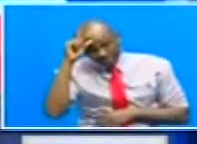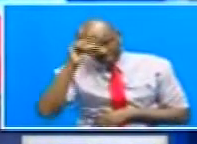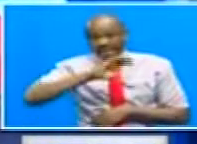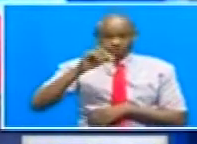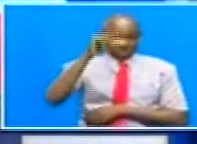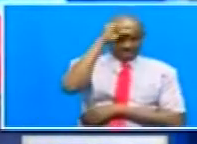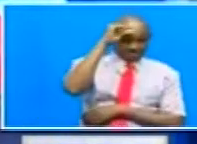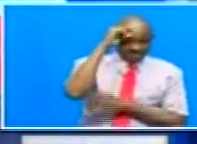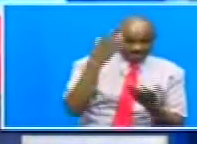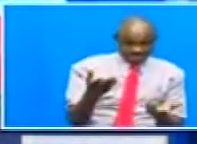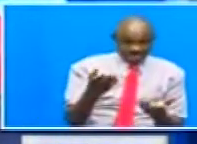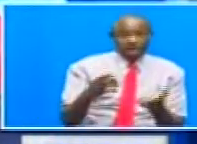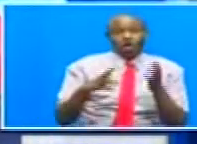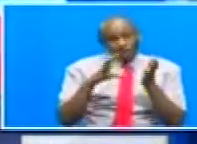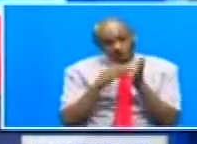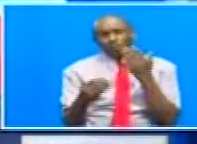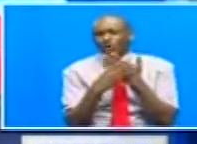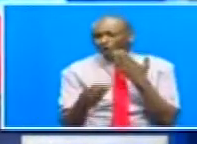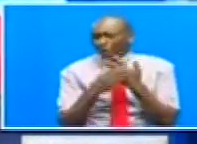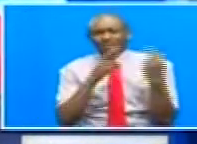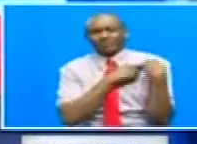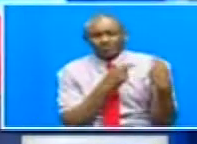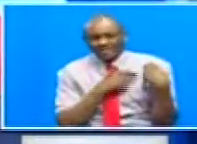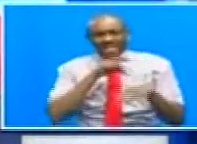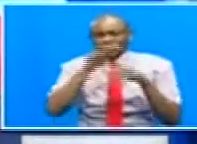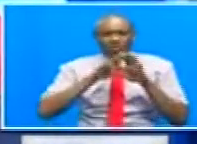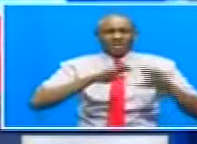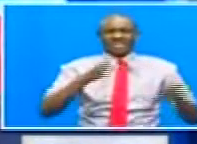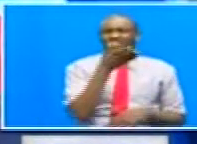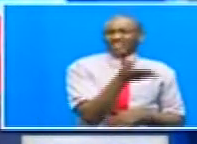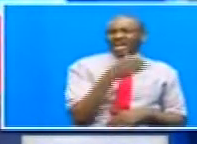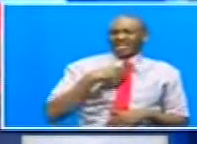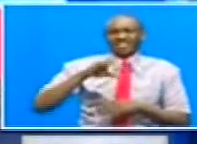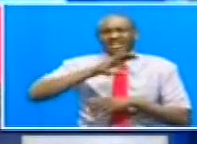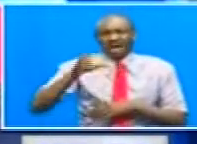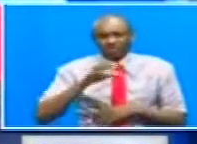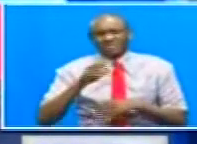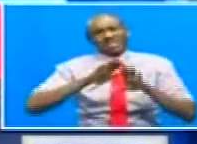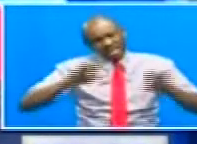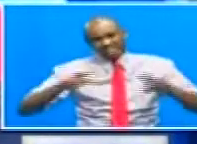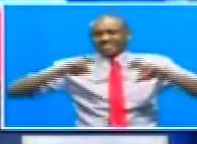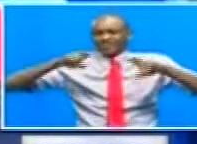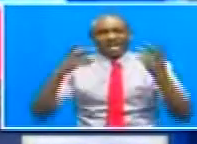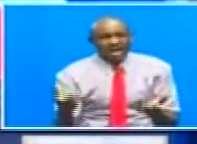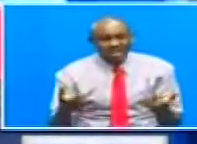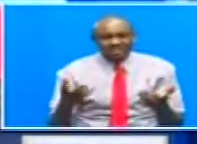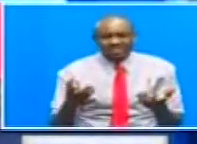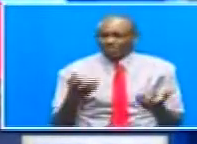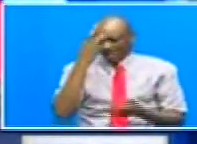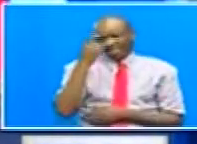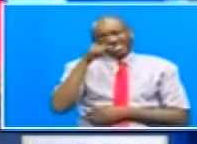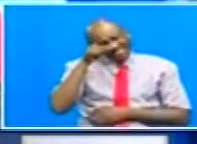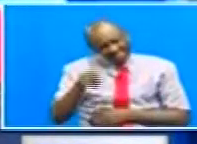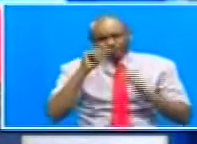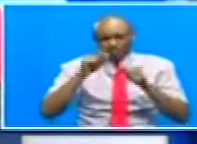county government, the duplication of roles. Why do we still have a national land surveyor and a county land surveyor? This confusion will